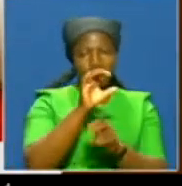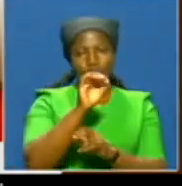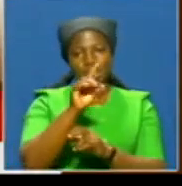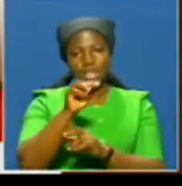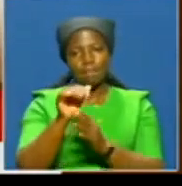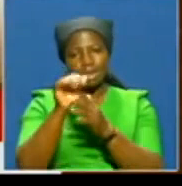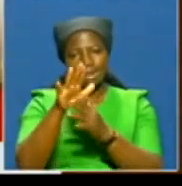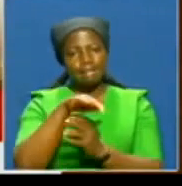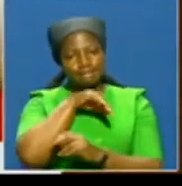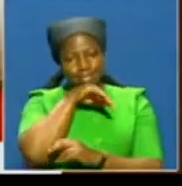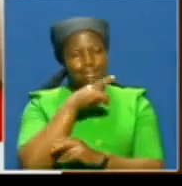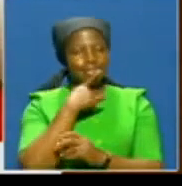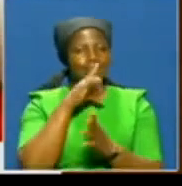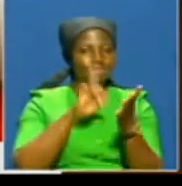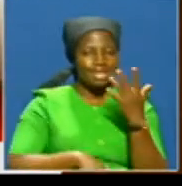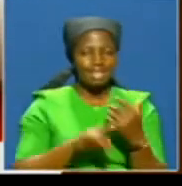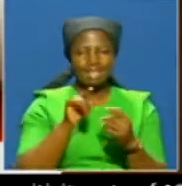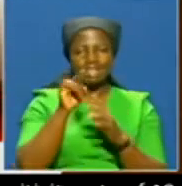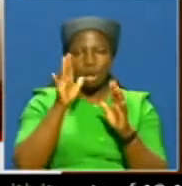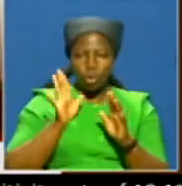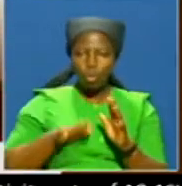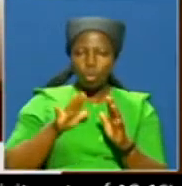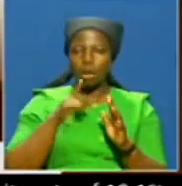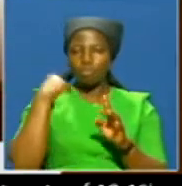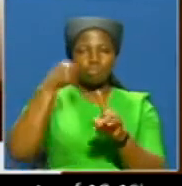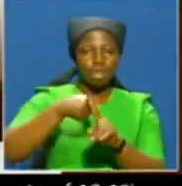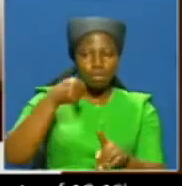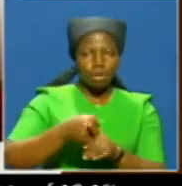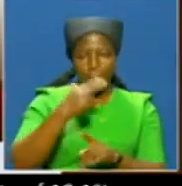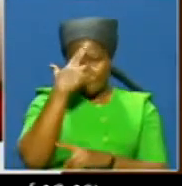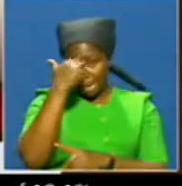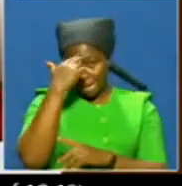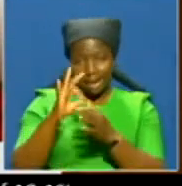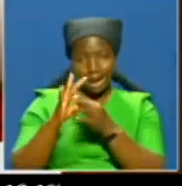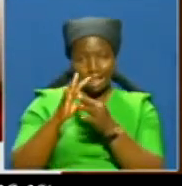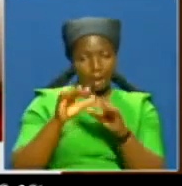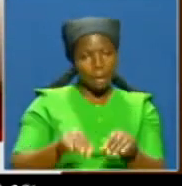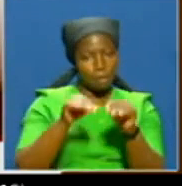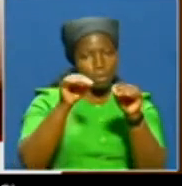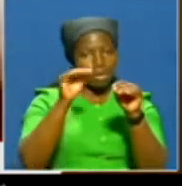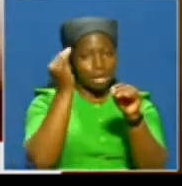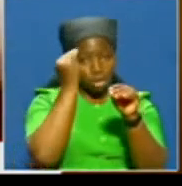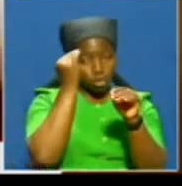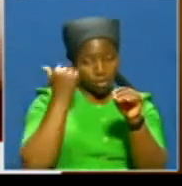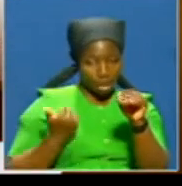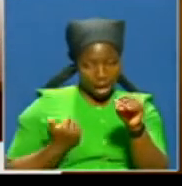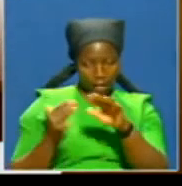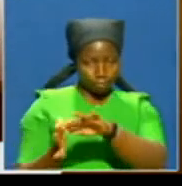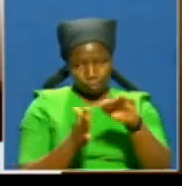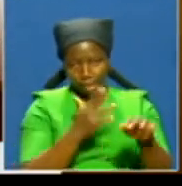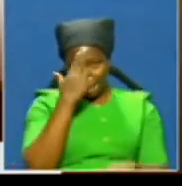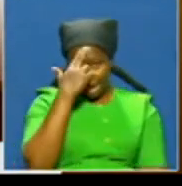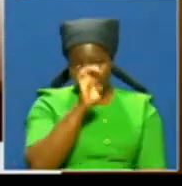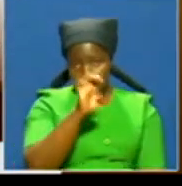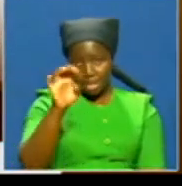Dorcas Ntimama as a woman who championed Ma culture and promoted education of girls. Elsewhere, Narok East MP